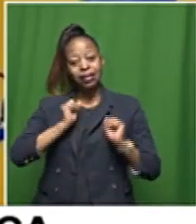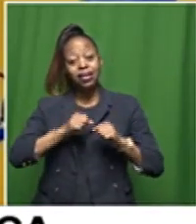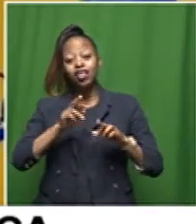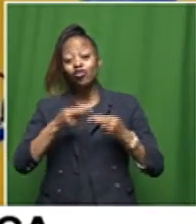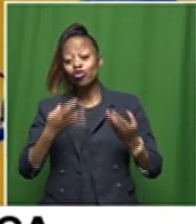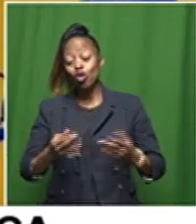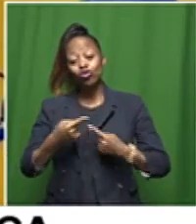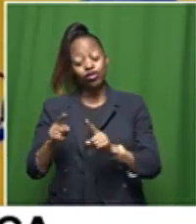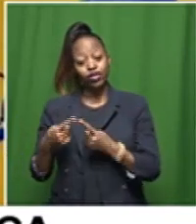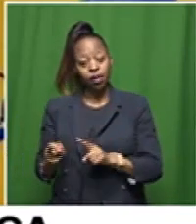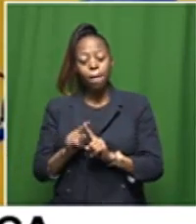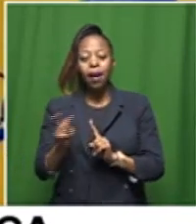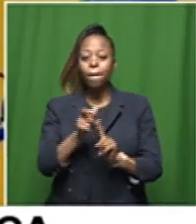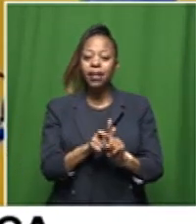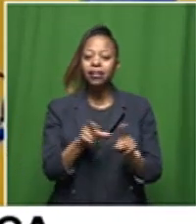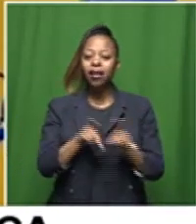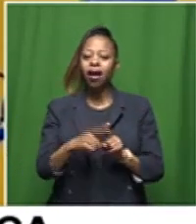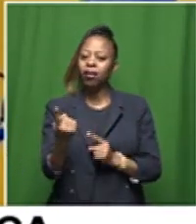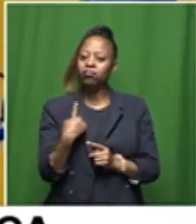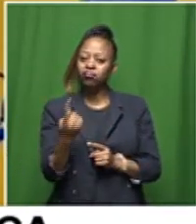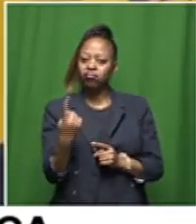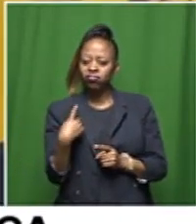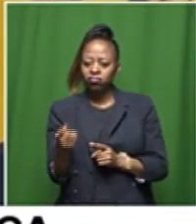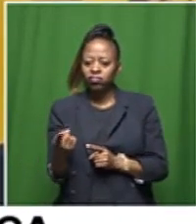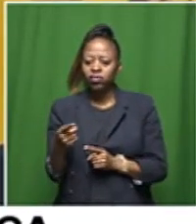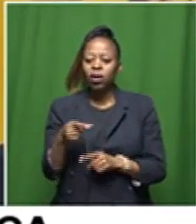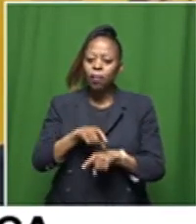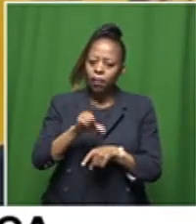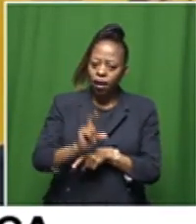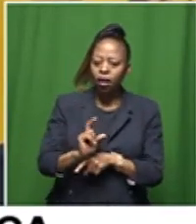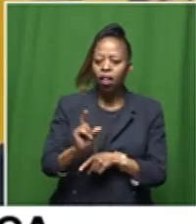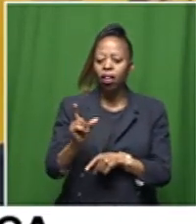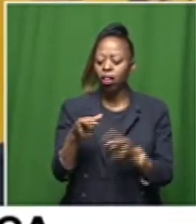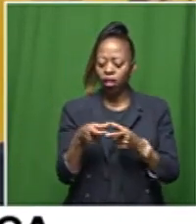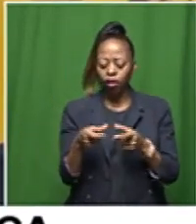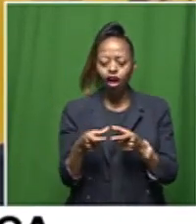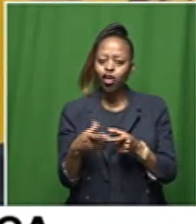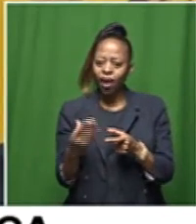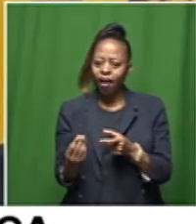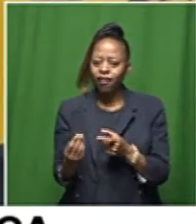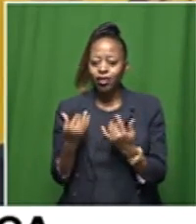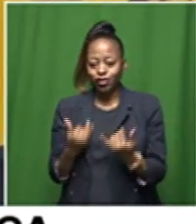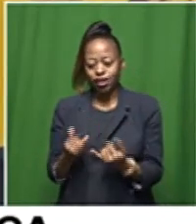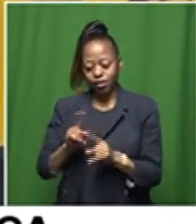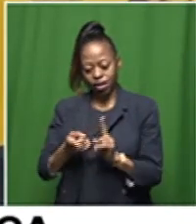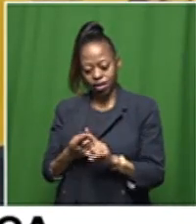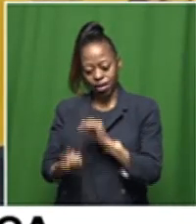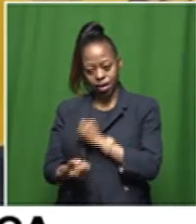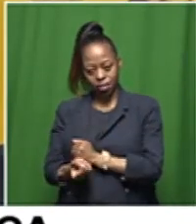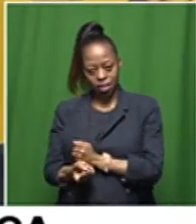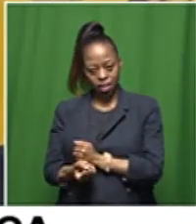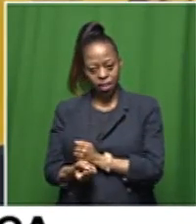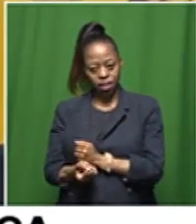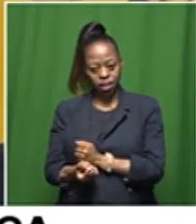same. When a person like me and you with medical insurance today get involved in an